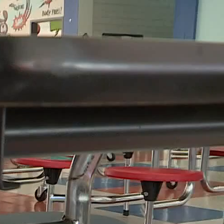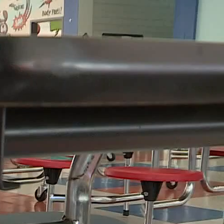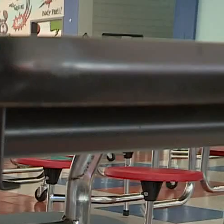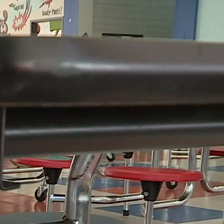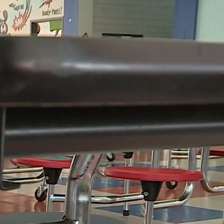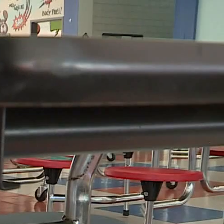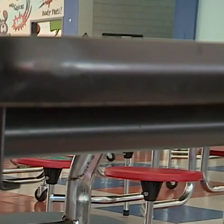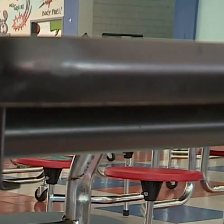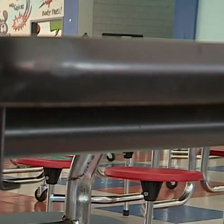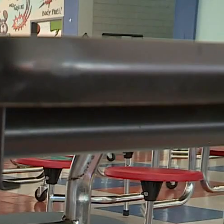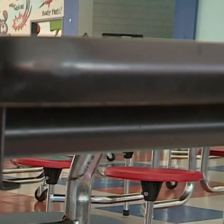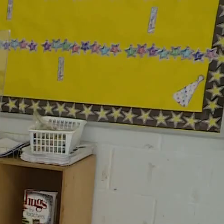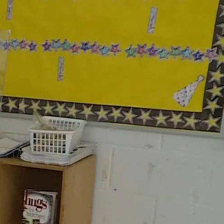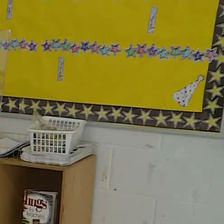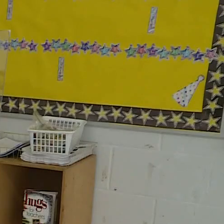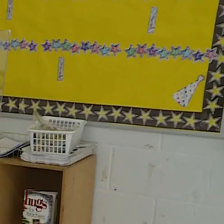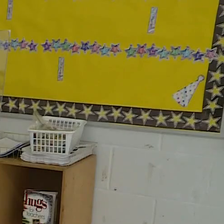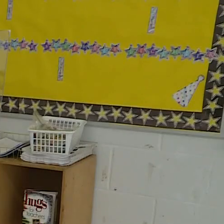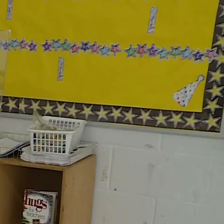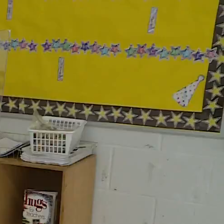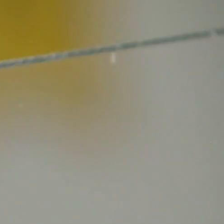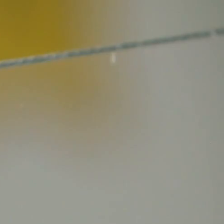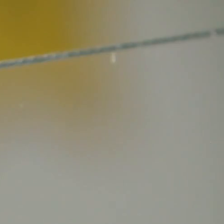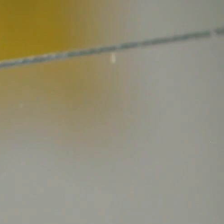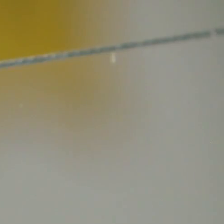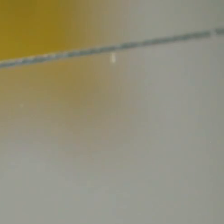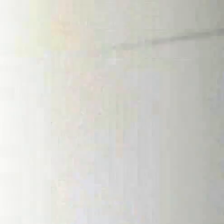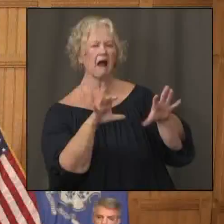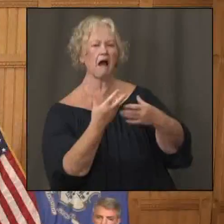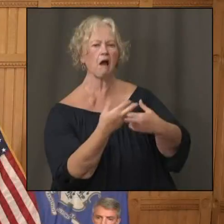a positive case of COVID-19 is identified in their school.